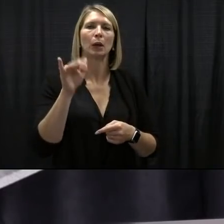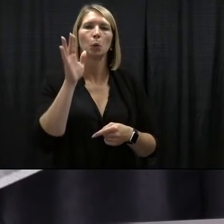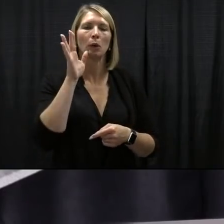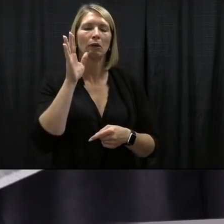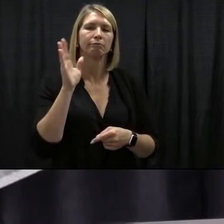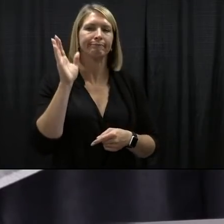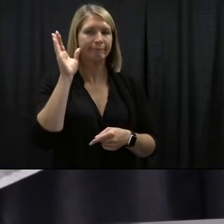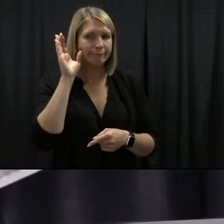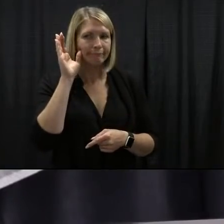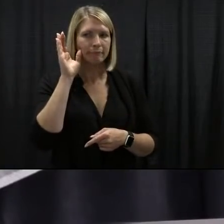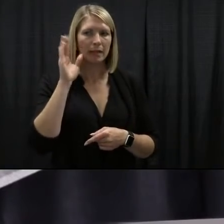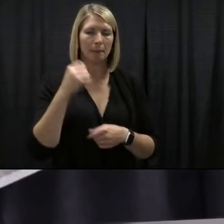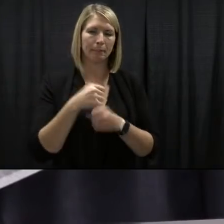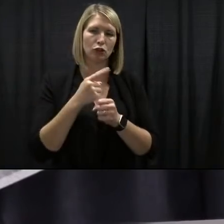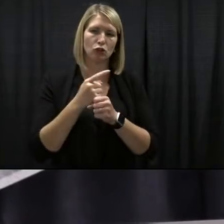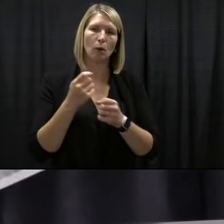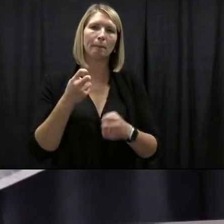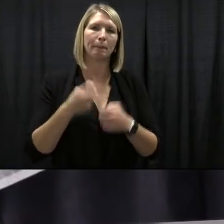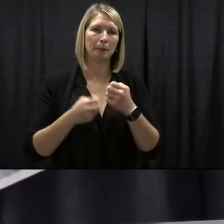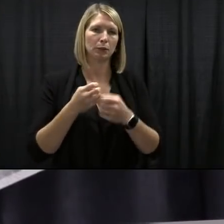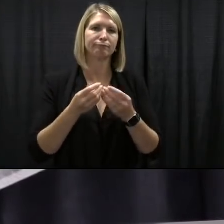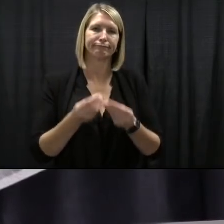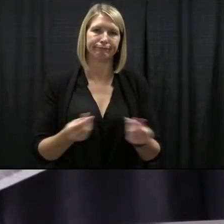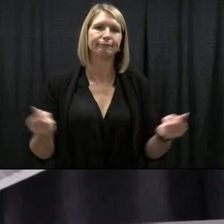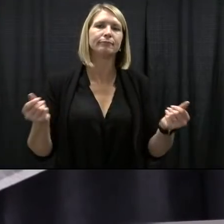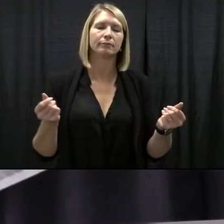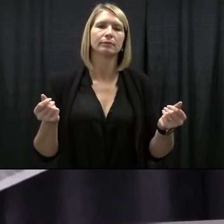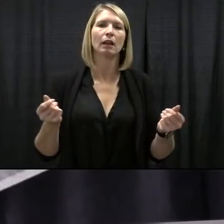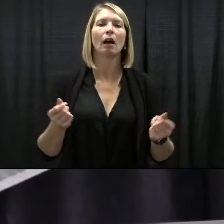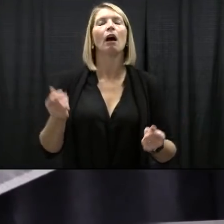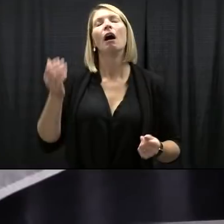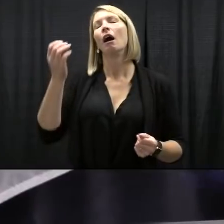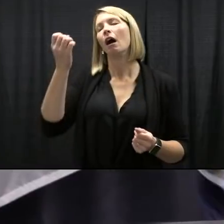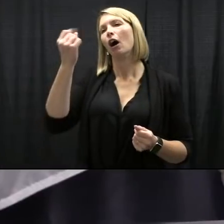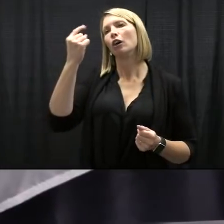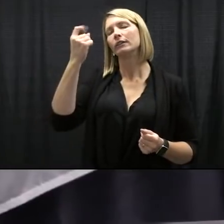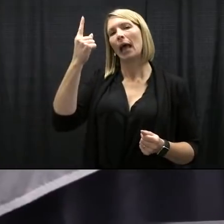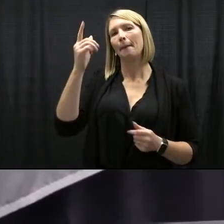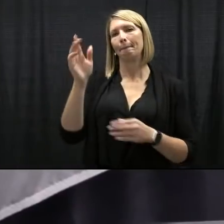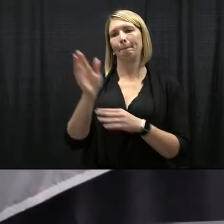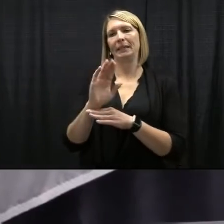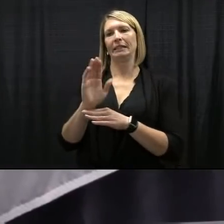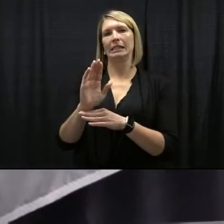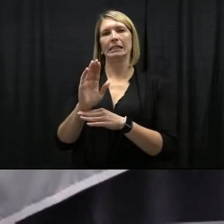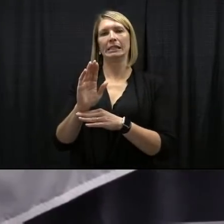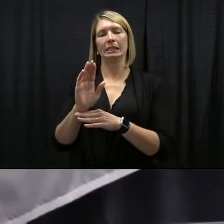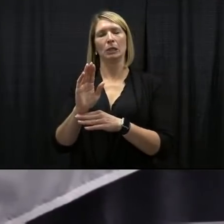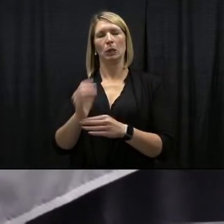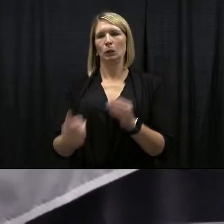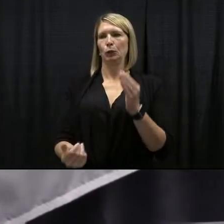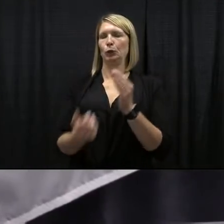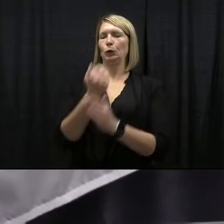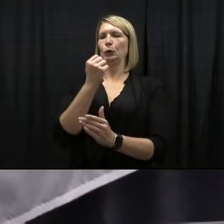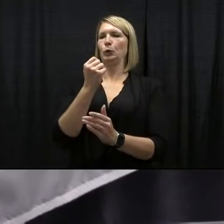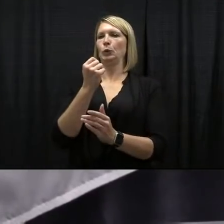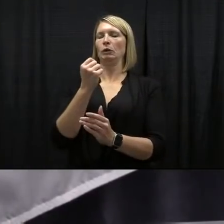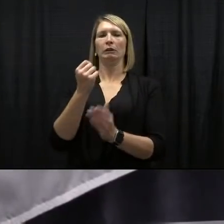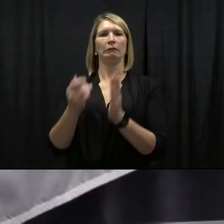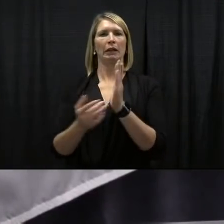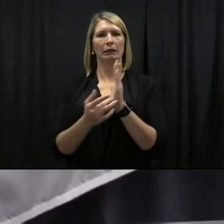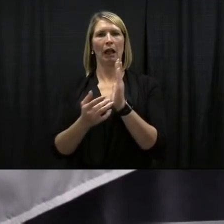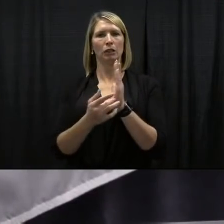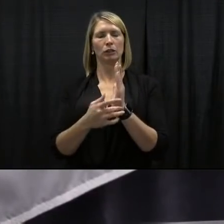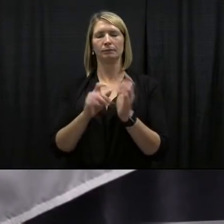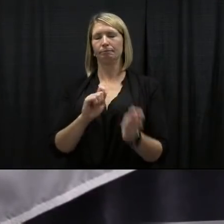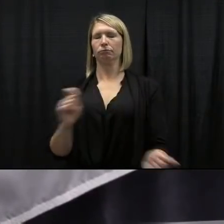so. But look, we understand that this is new technology. It's new to a business. All of this is new. And will there be issues? Of course there's going to be